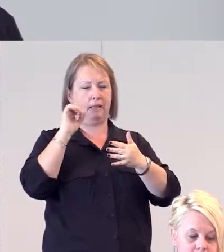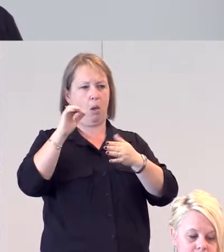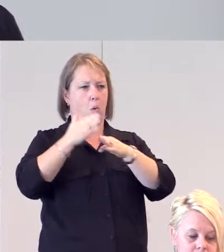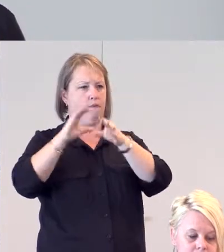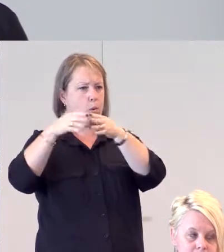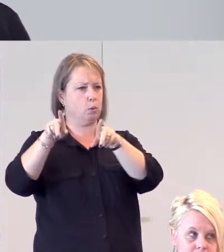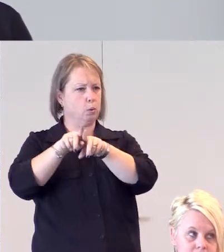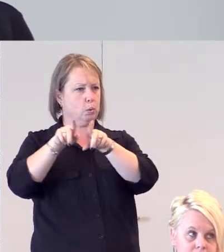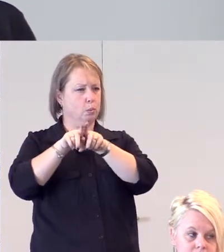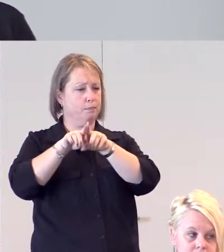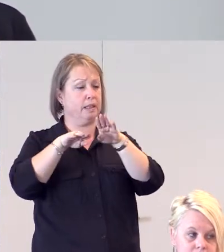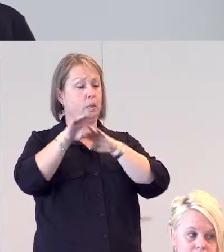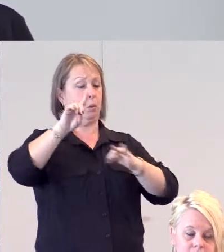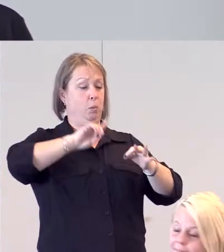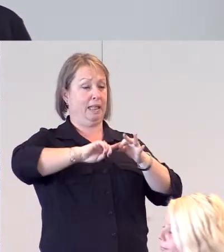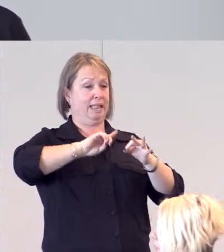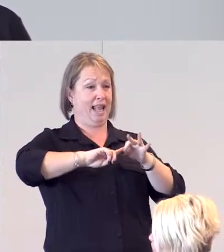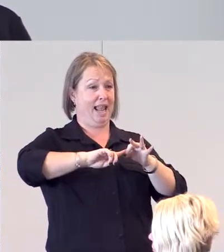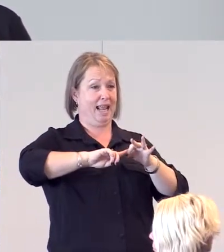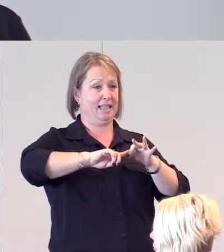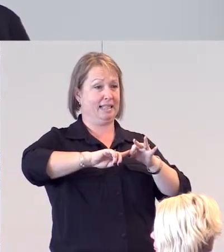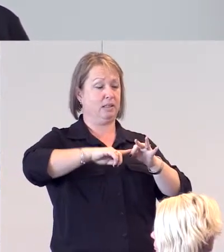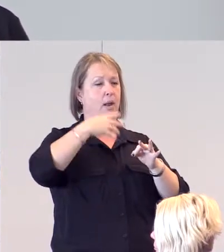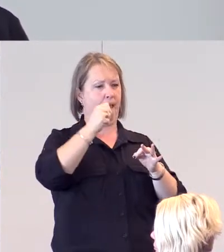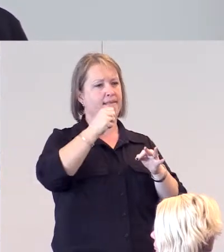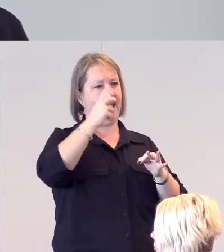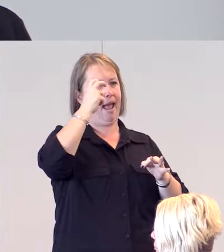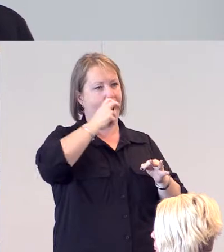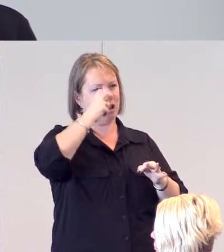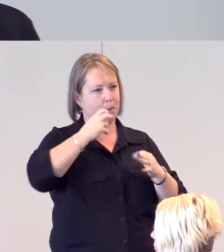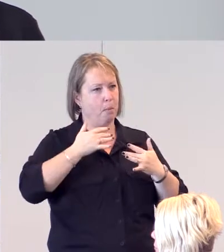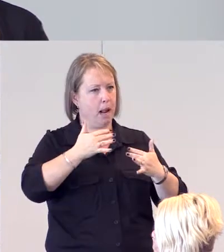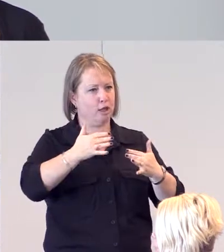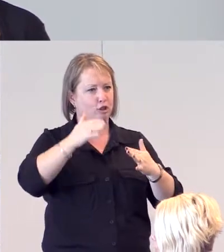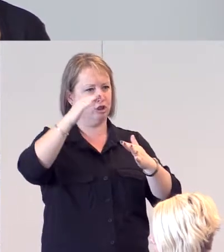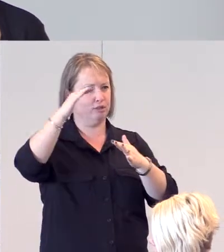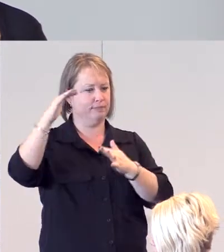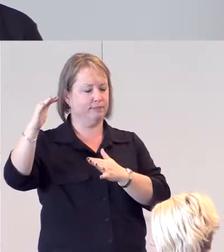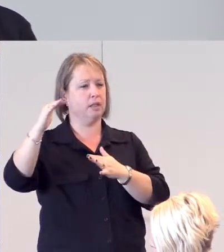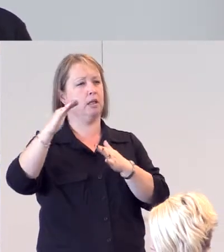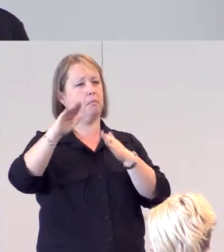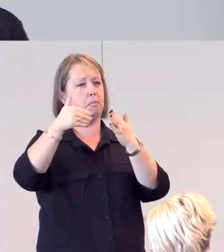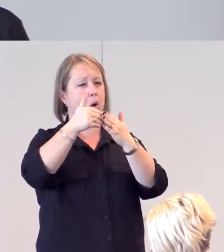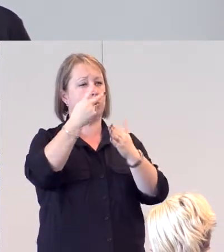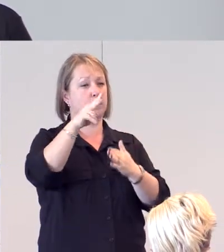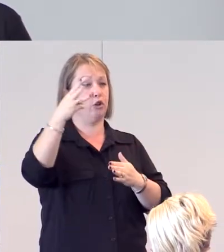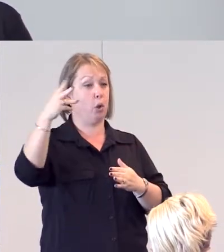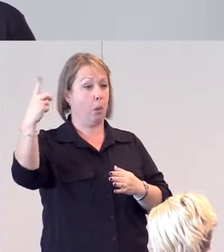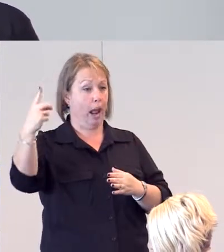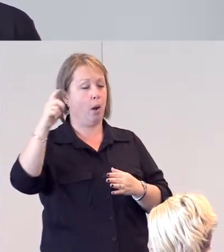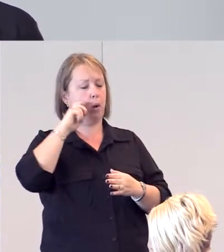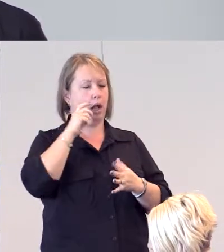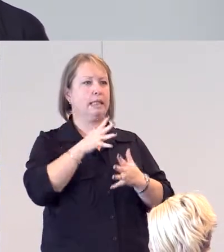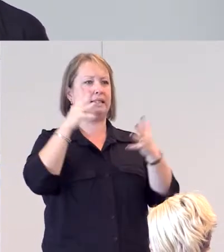So in Queensland, we do have an ageing population, and by 2031 there will be